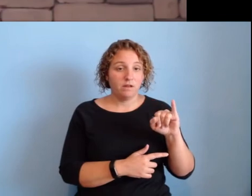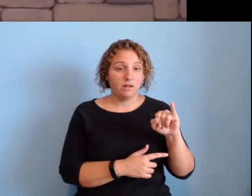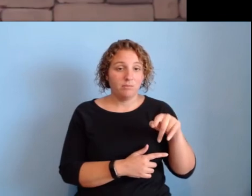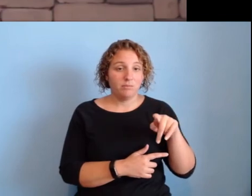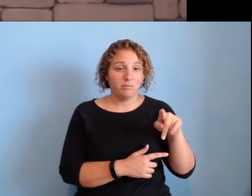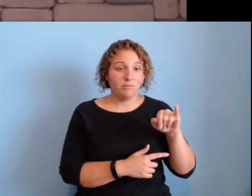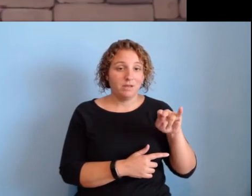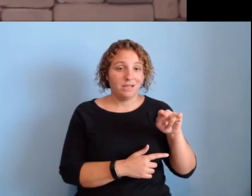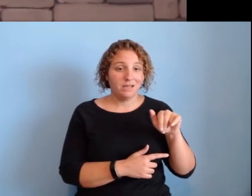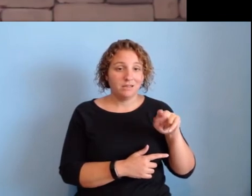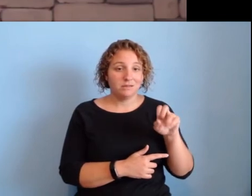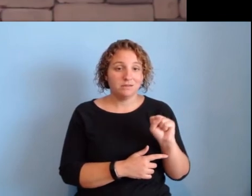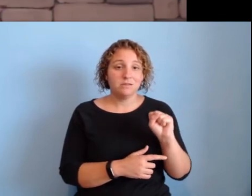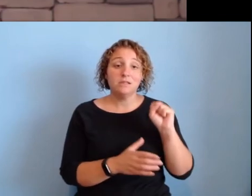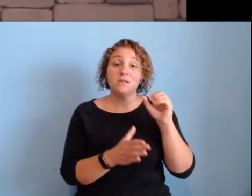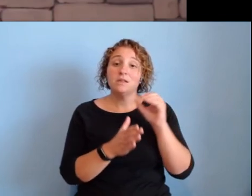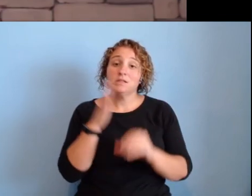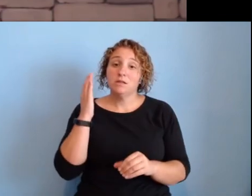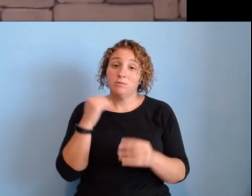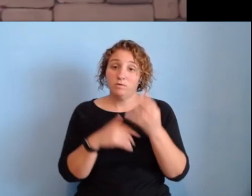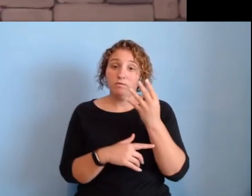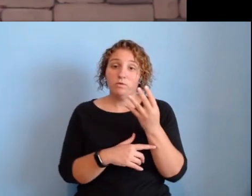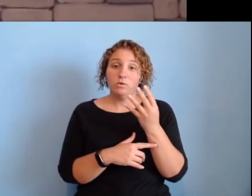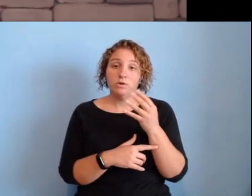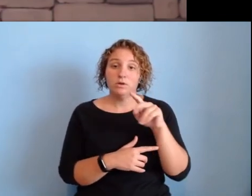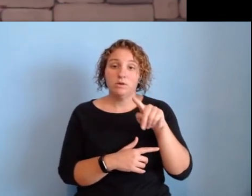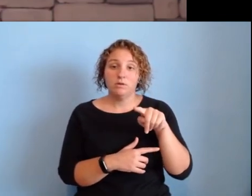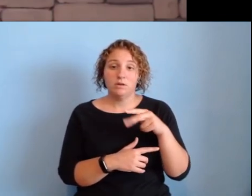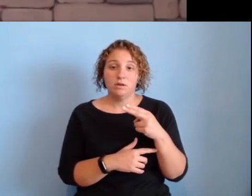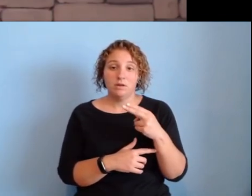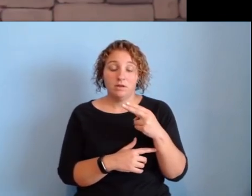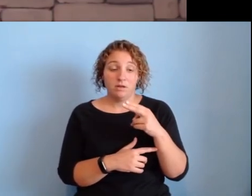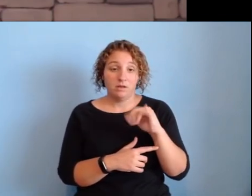Sometimes you just need to see it for yourself. Philippians chapter 4.